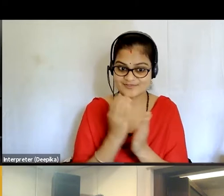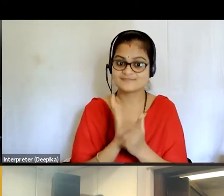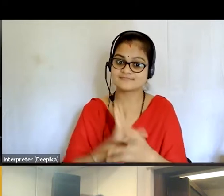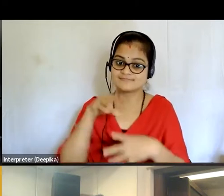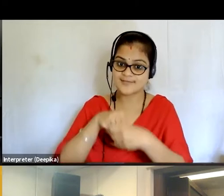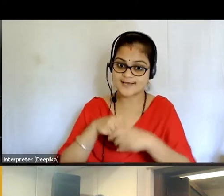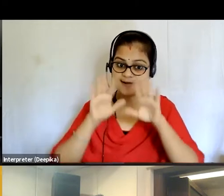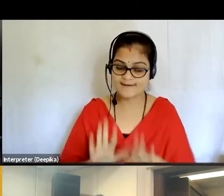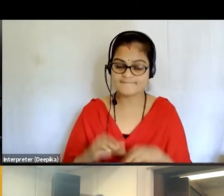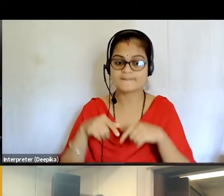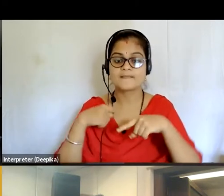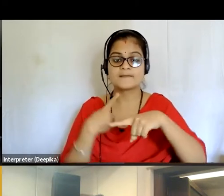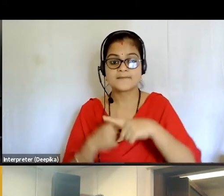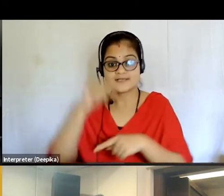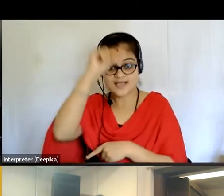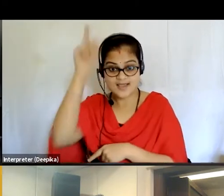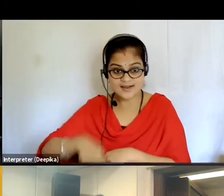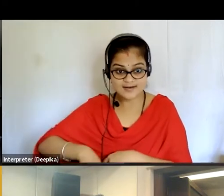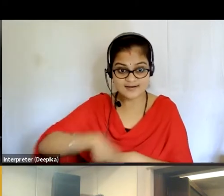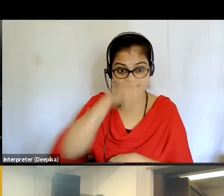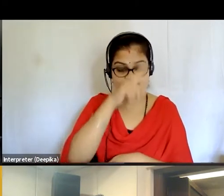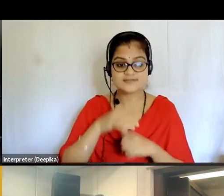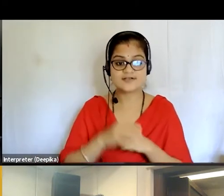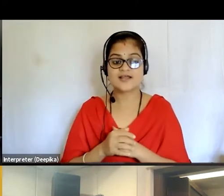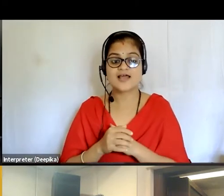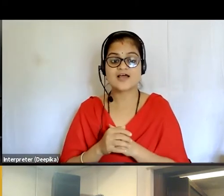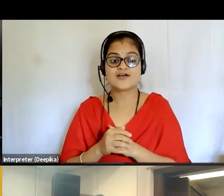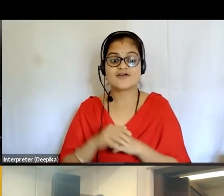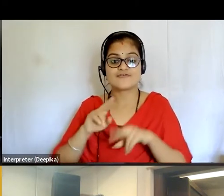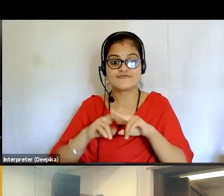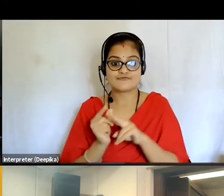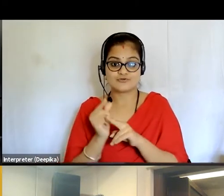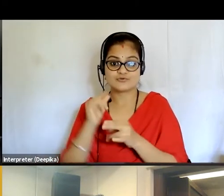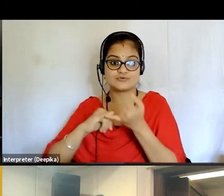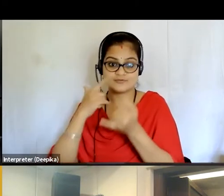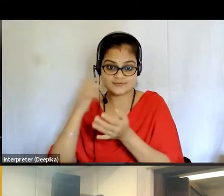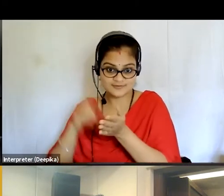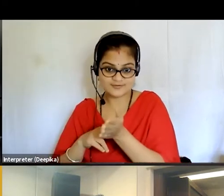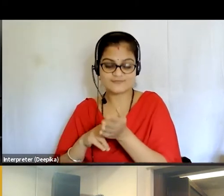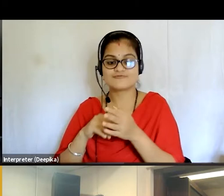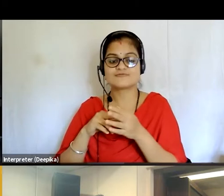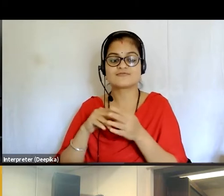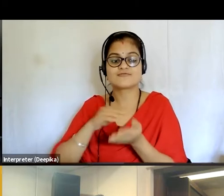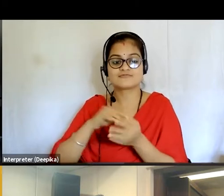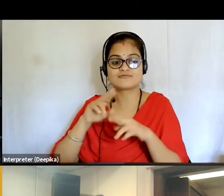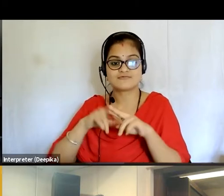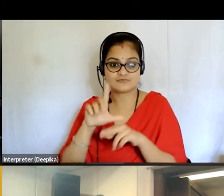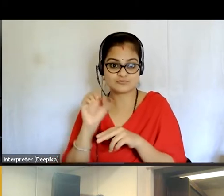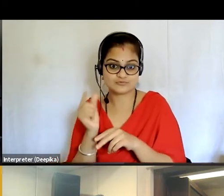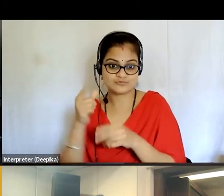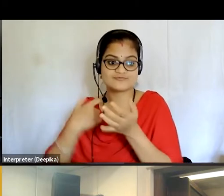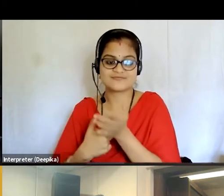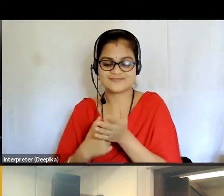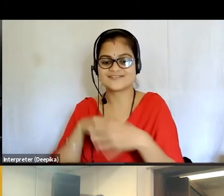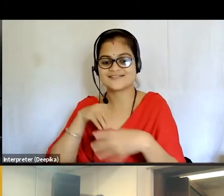he's also one of India's finest jazz and fusion flautists. Deepak Marwa is a management graduate from